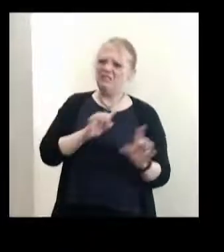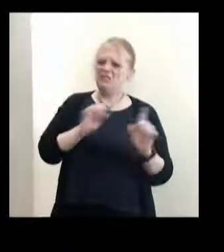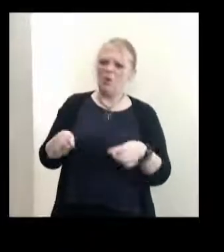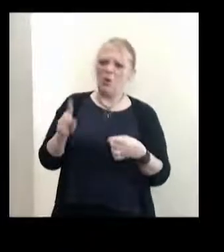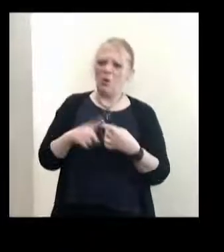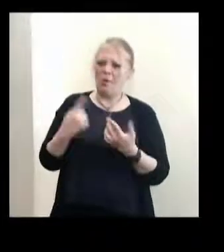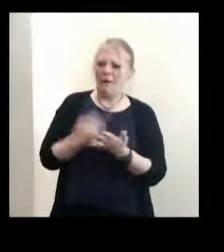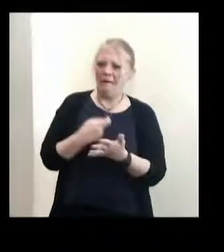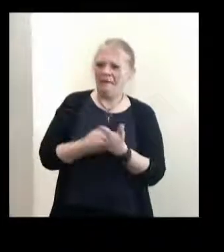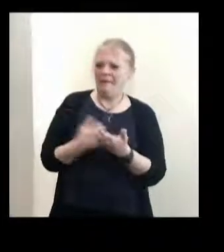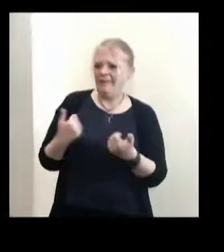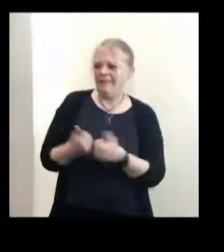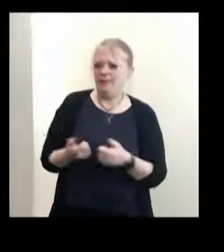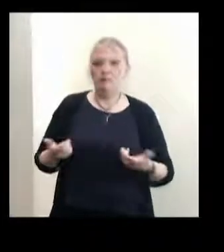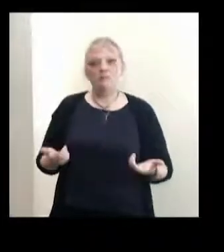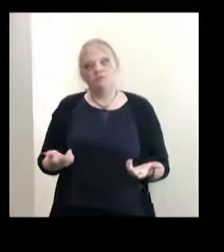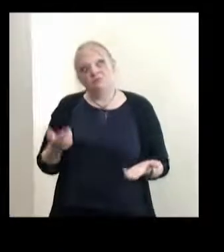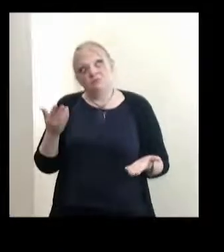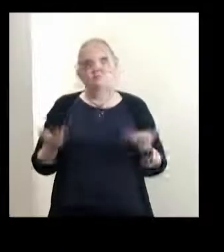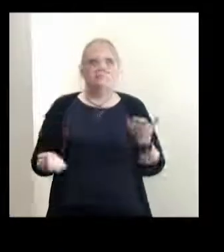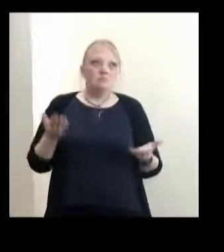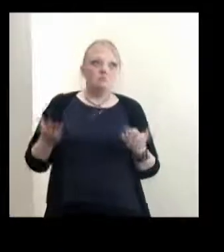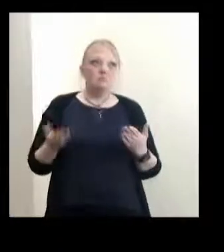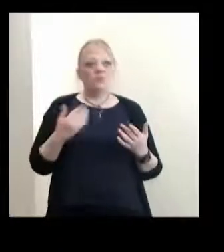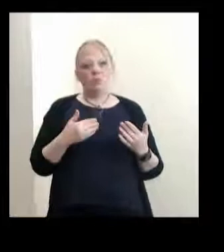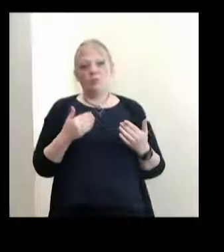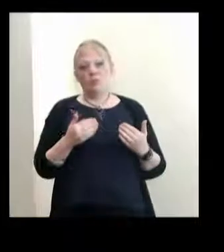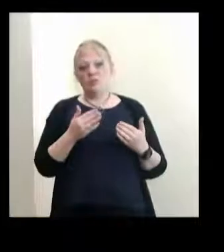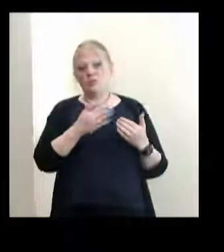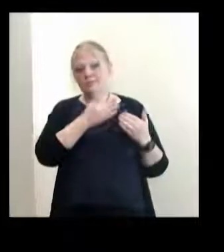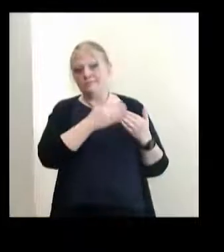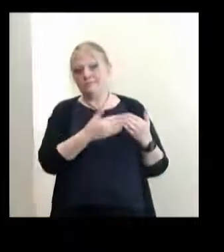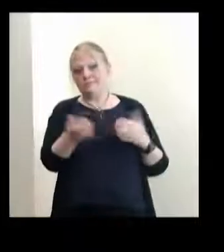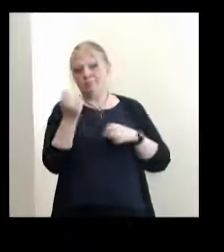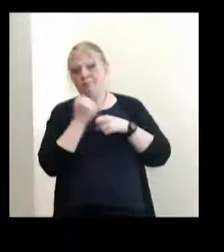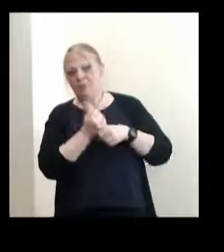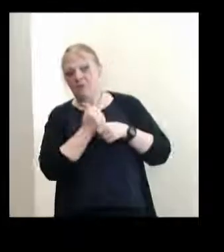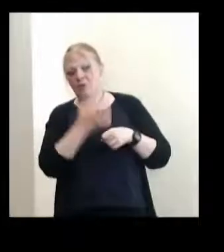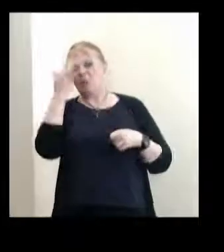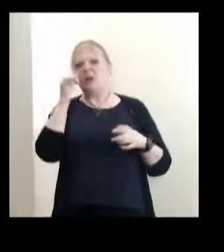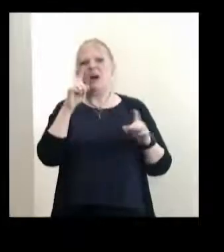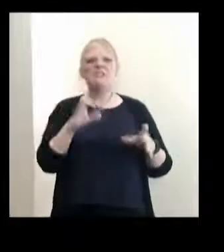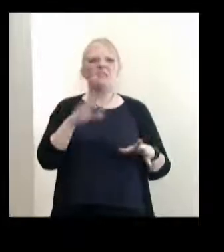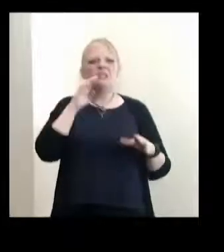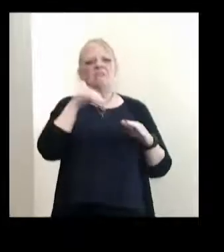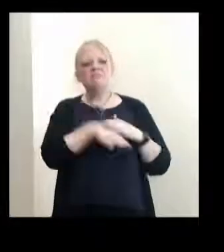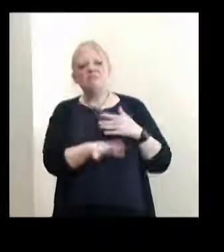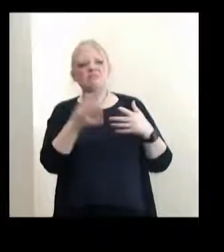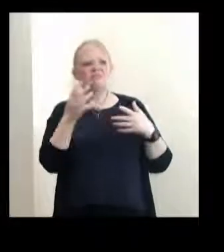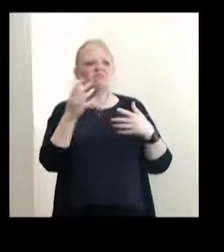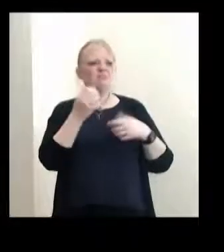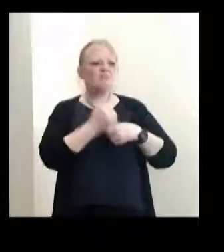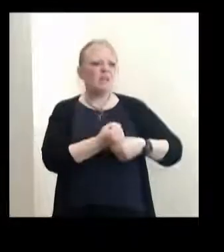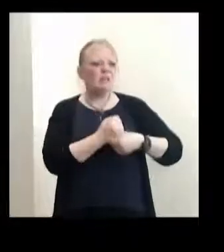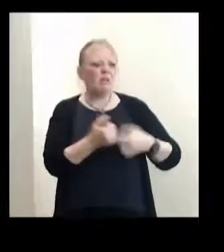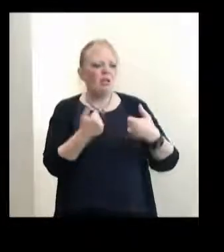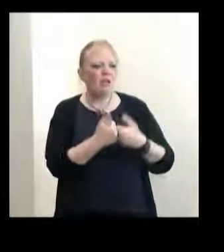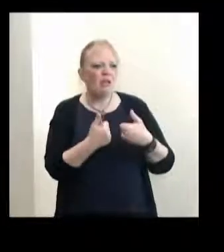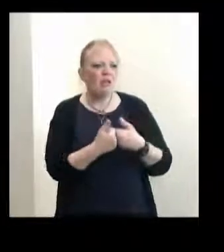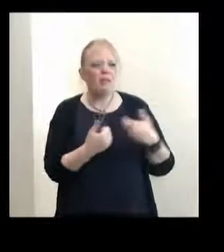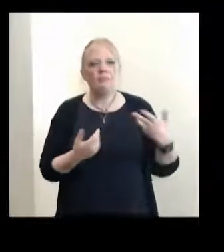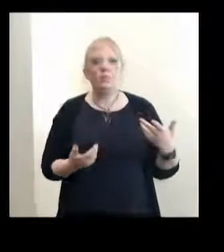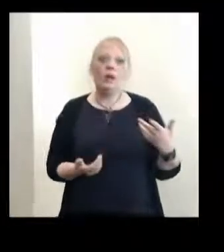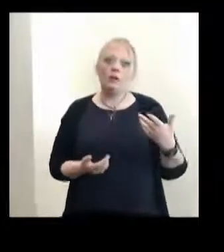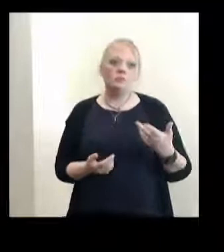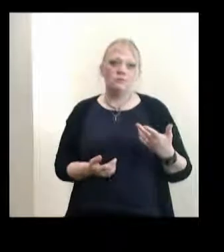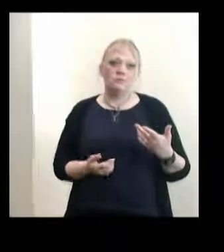a Sabres game? And probably as we move forward with baseball season, why do I got to get tested to get into to see a baseball game? Well,